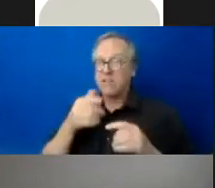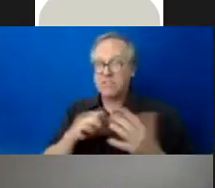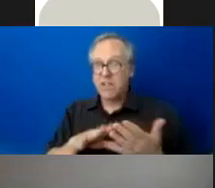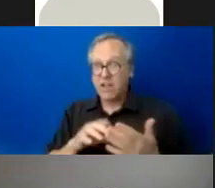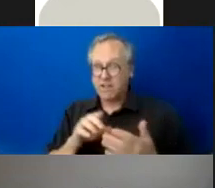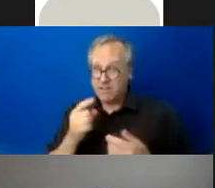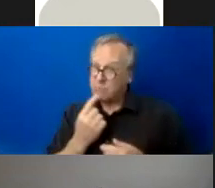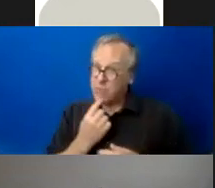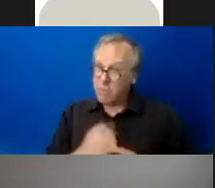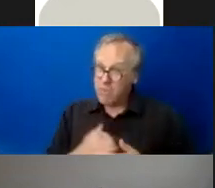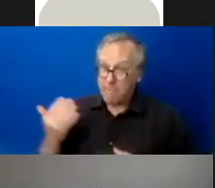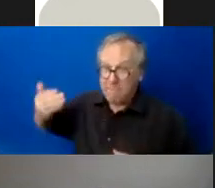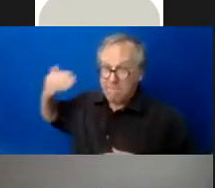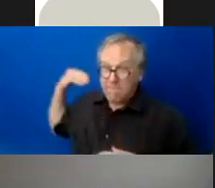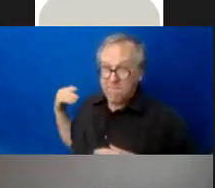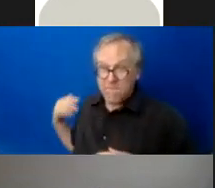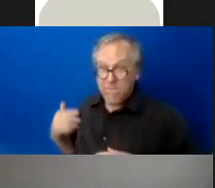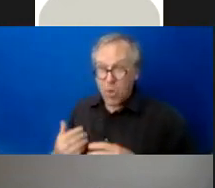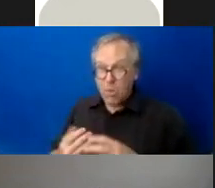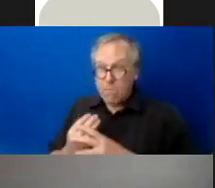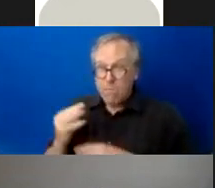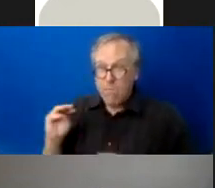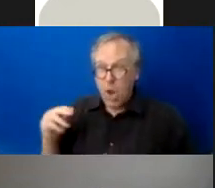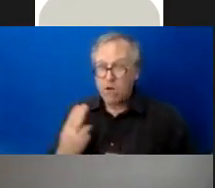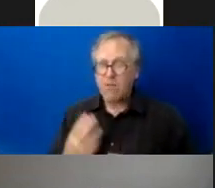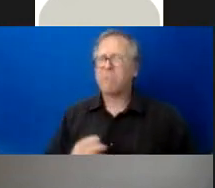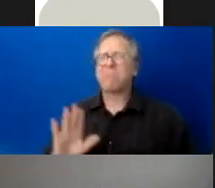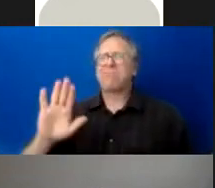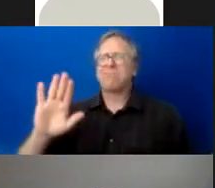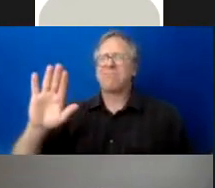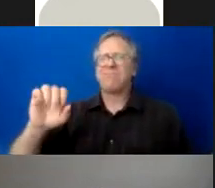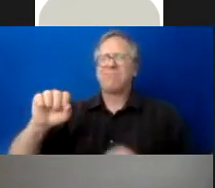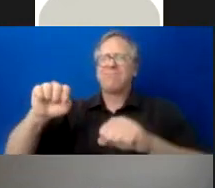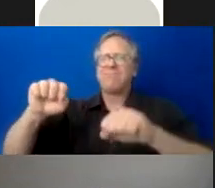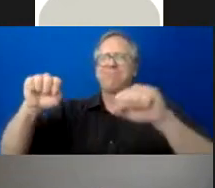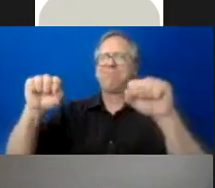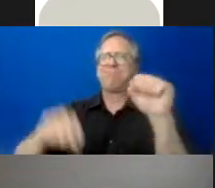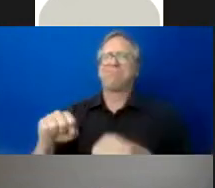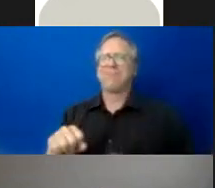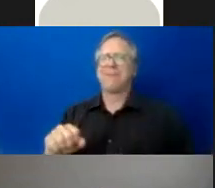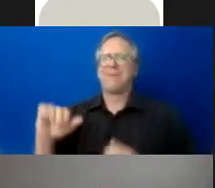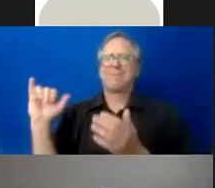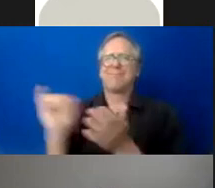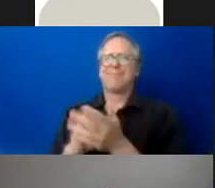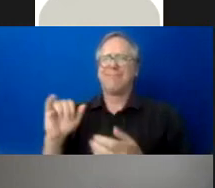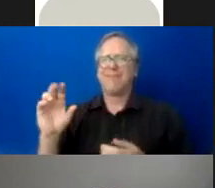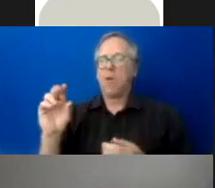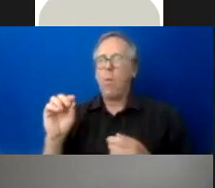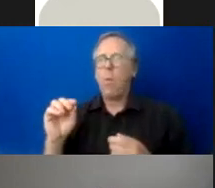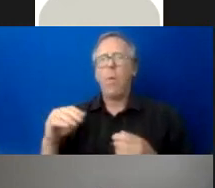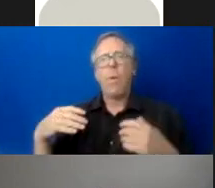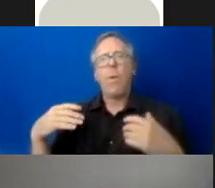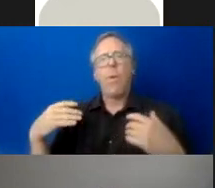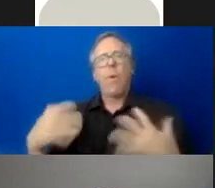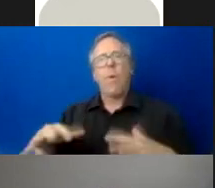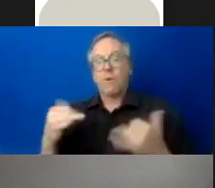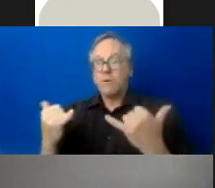in the hospital, I don't know if I would have believed it. It's amazing how effective these vaccines